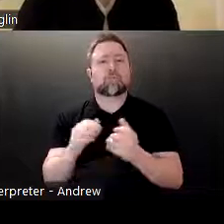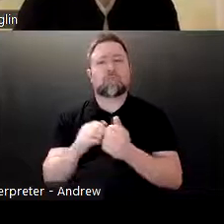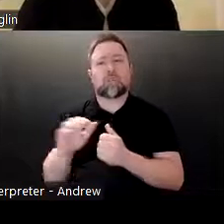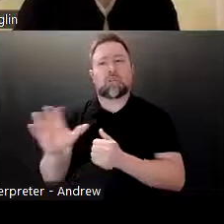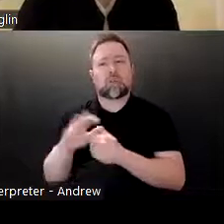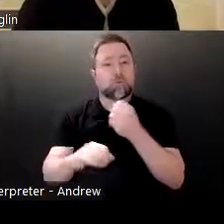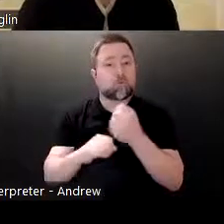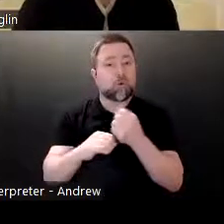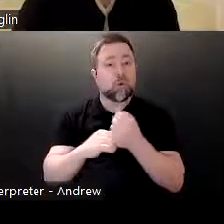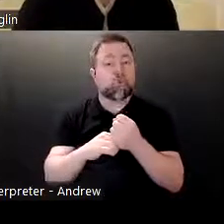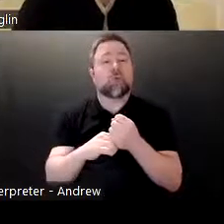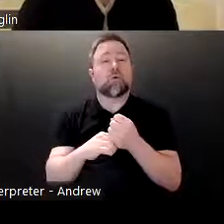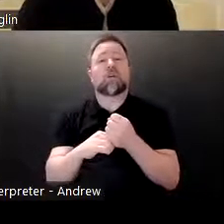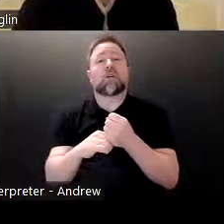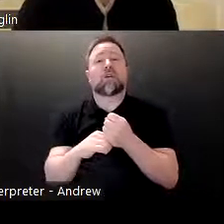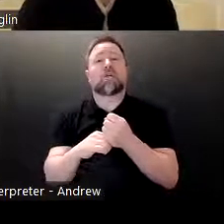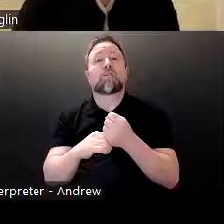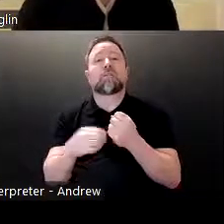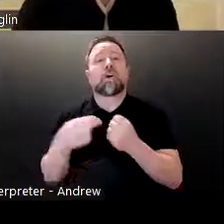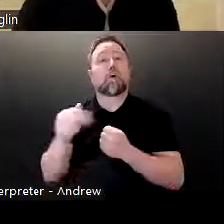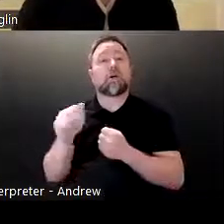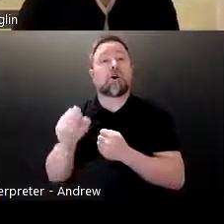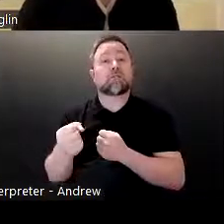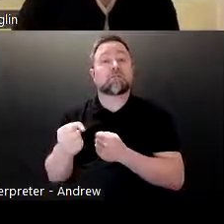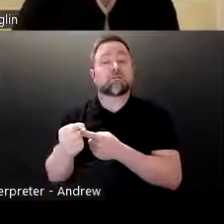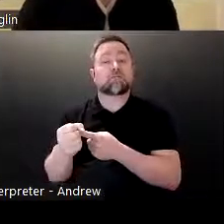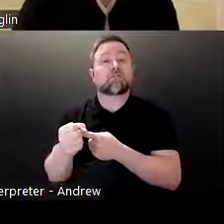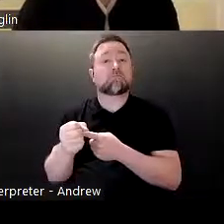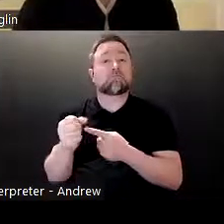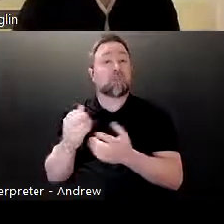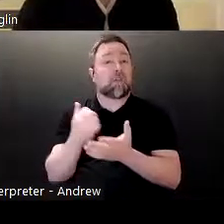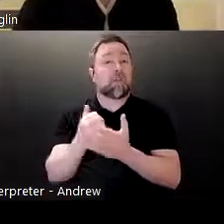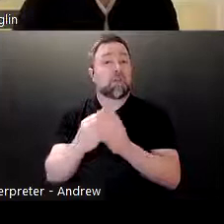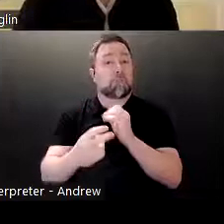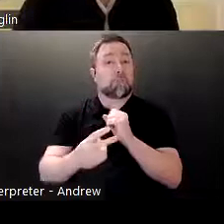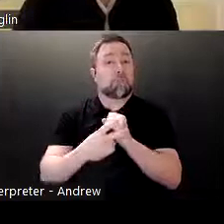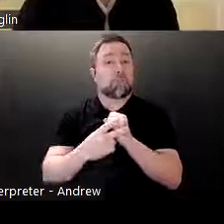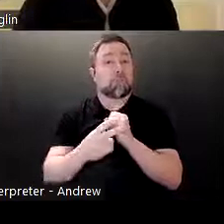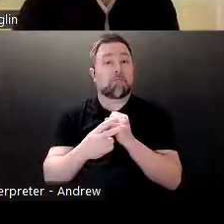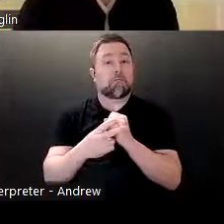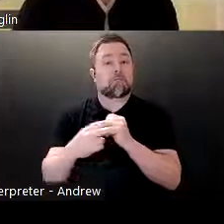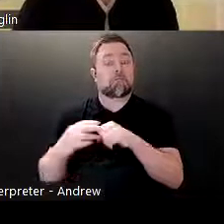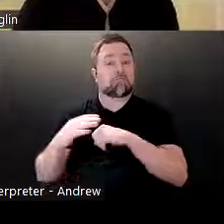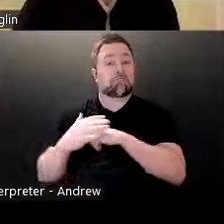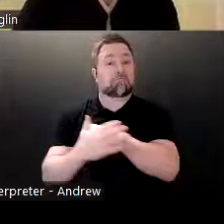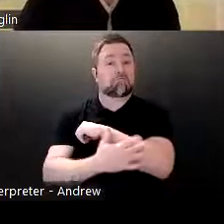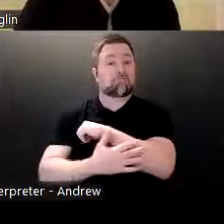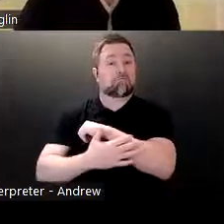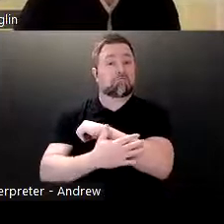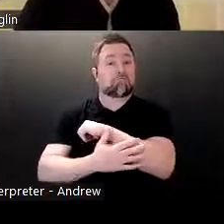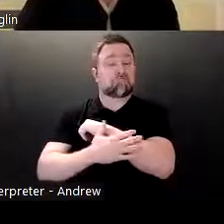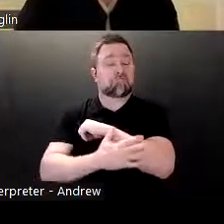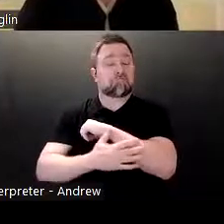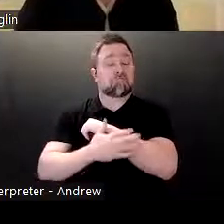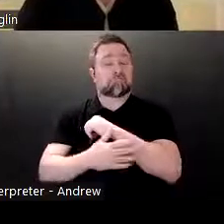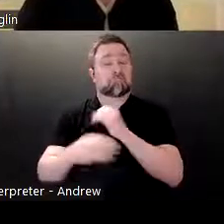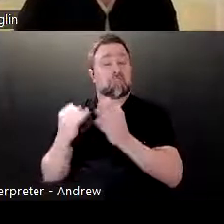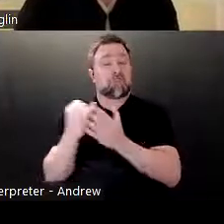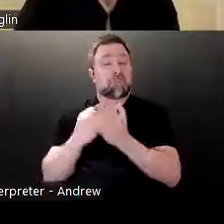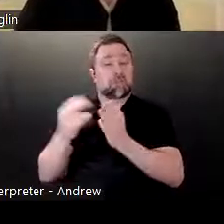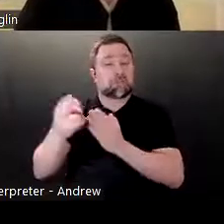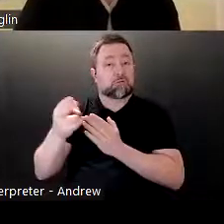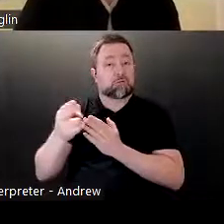and advocacy, HAHS is helping to preserve the nation's legacy of creativity in the visual arts. This program